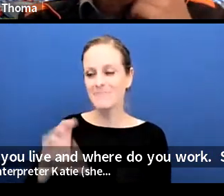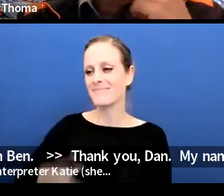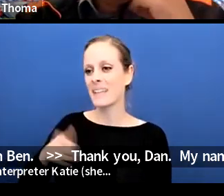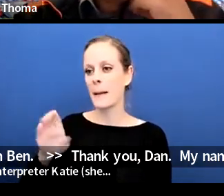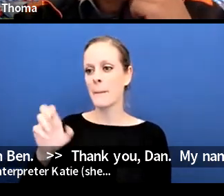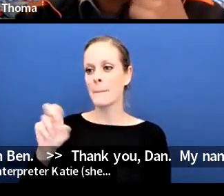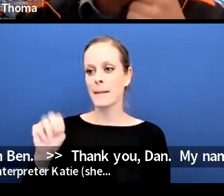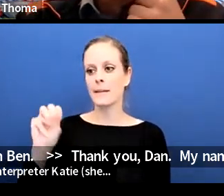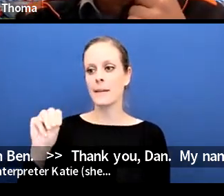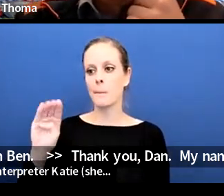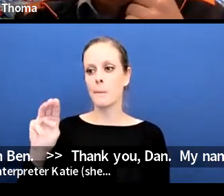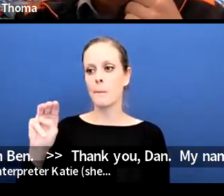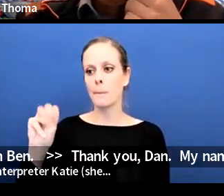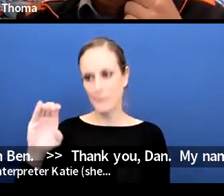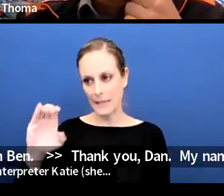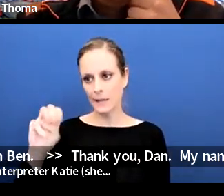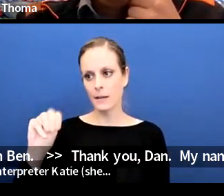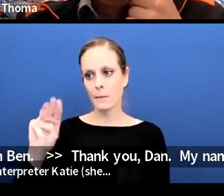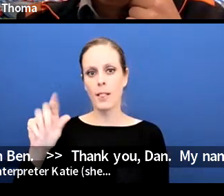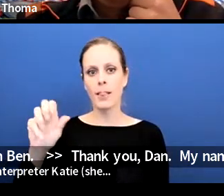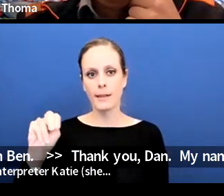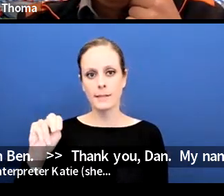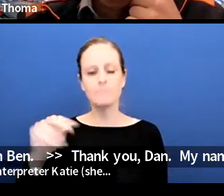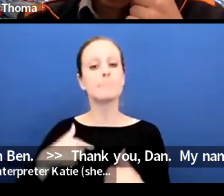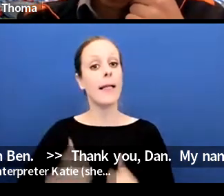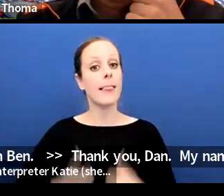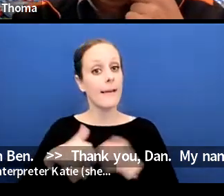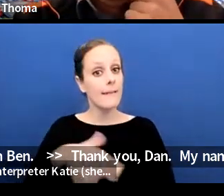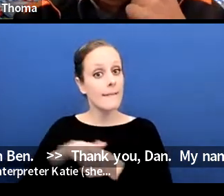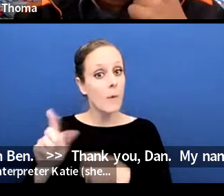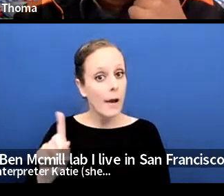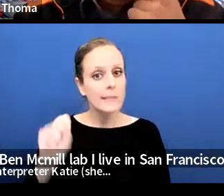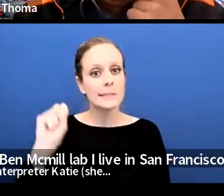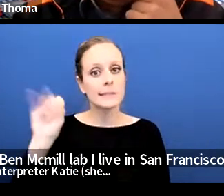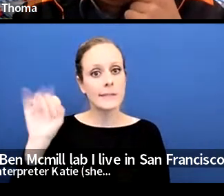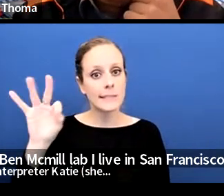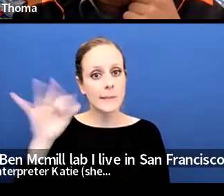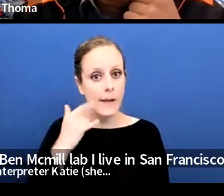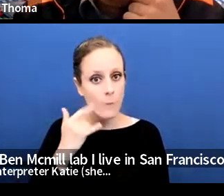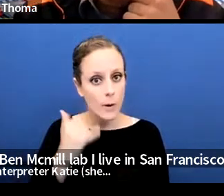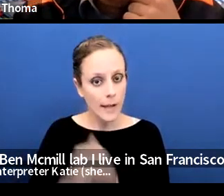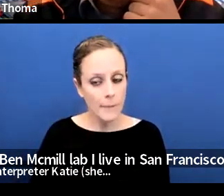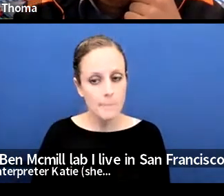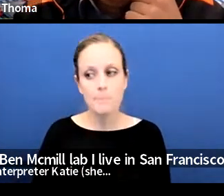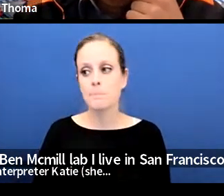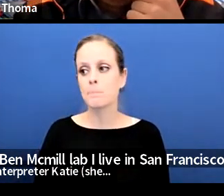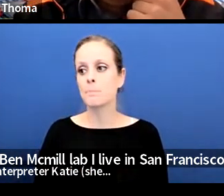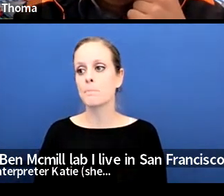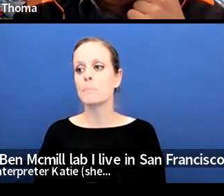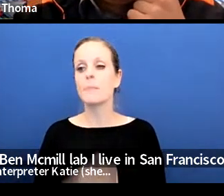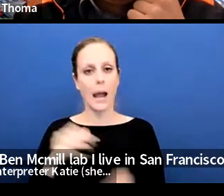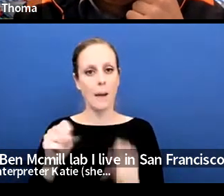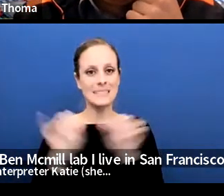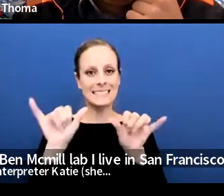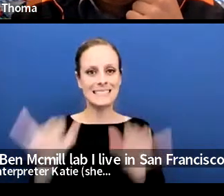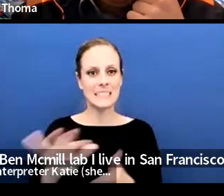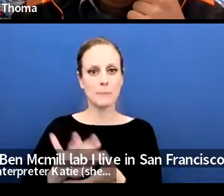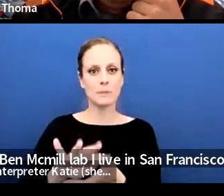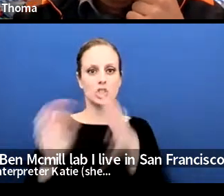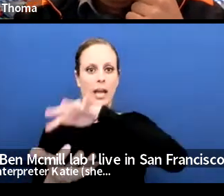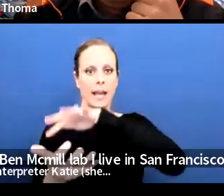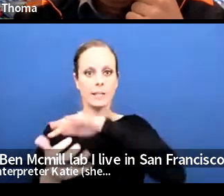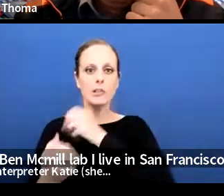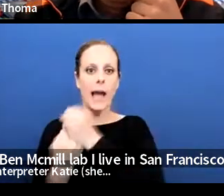McMahon. I live in San Francisco, California, but I am the systems change advocate